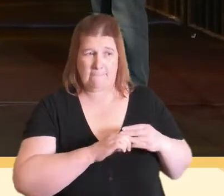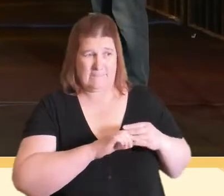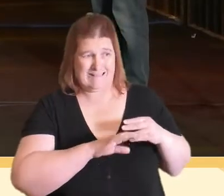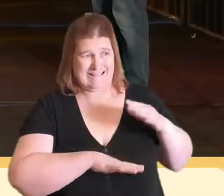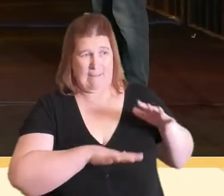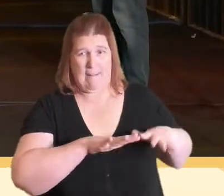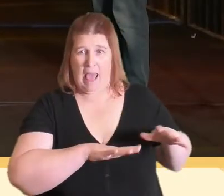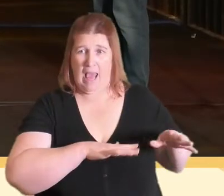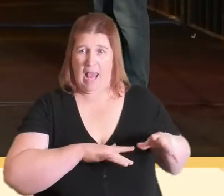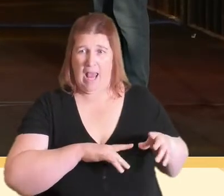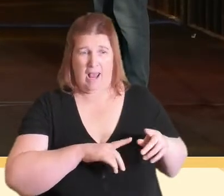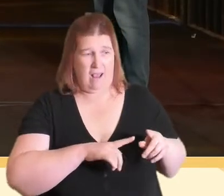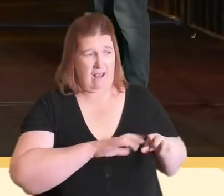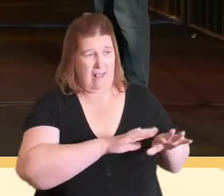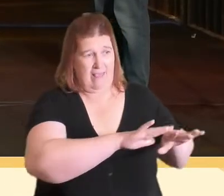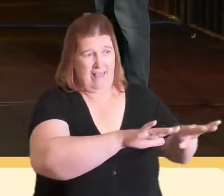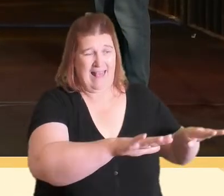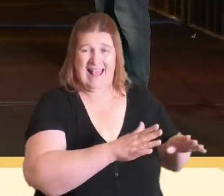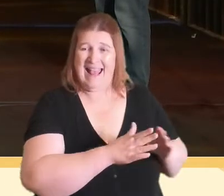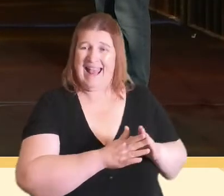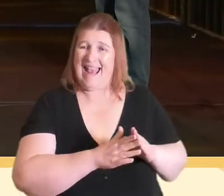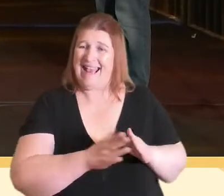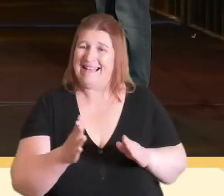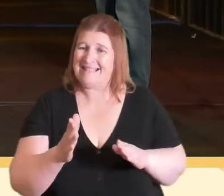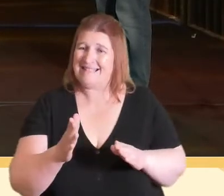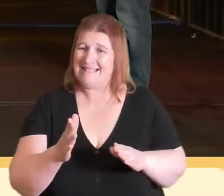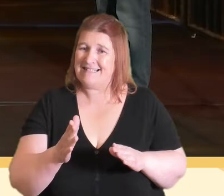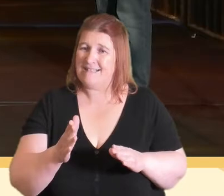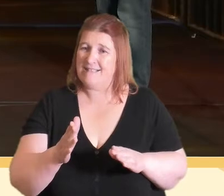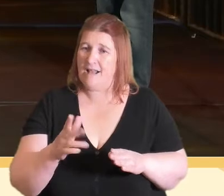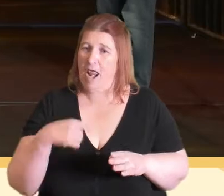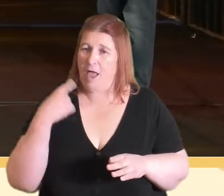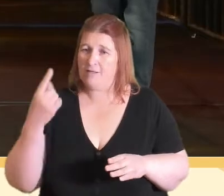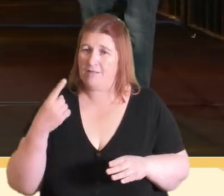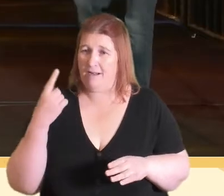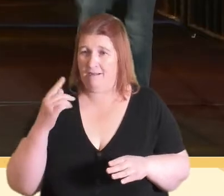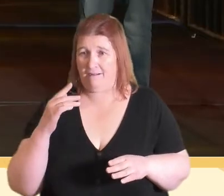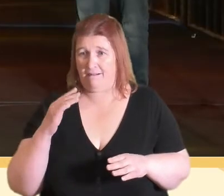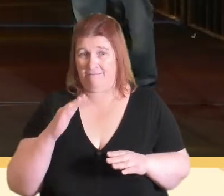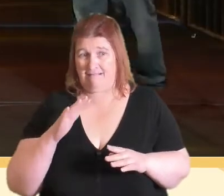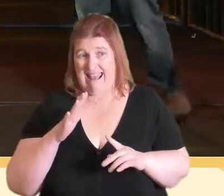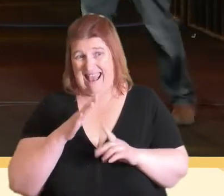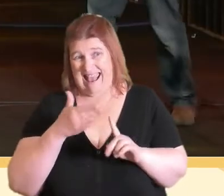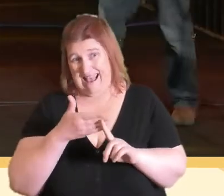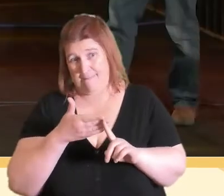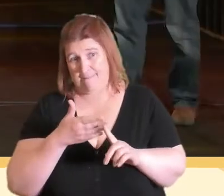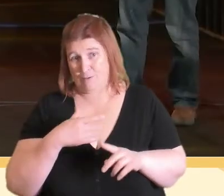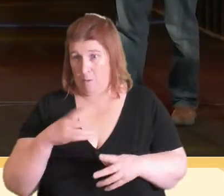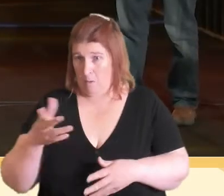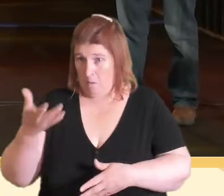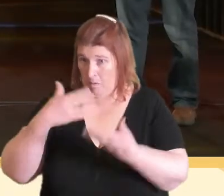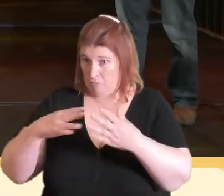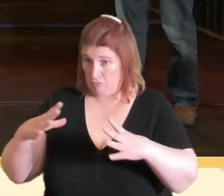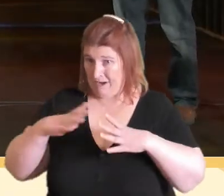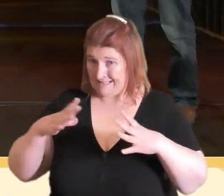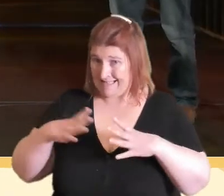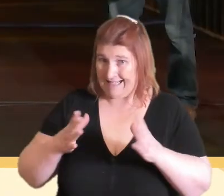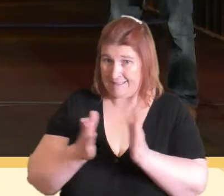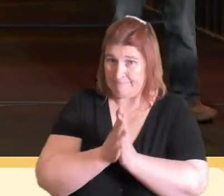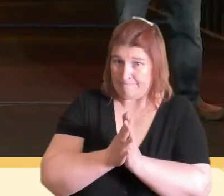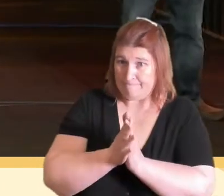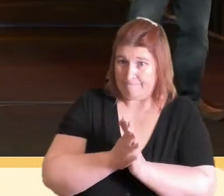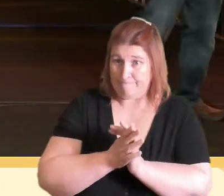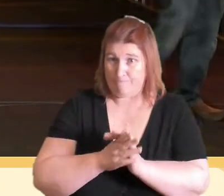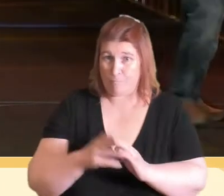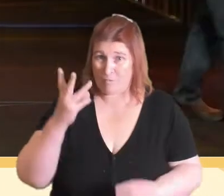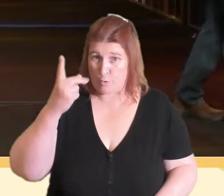on the margins of East London. Ah, wonderful. I'm looking forward to this. Are you ready to go? Yes.